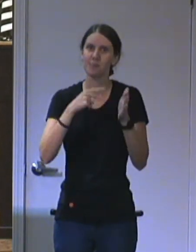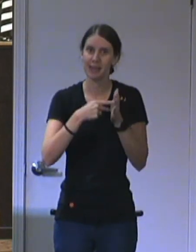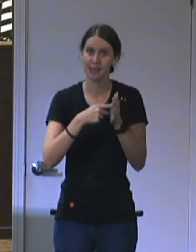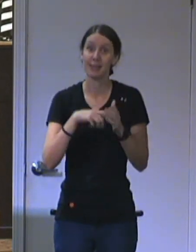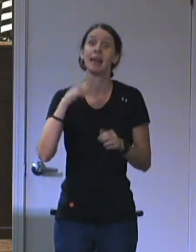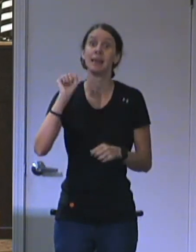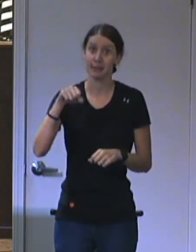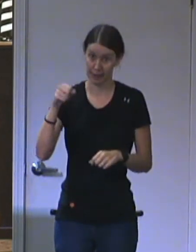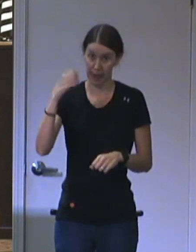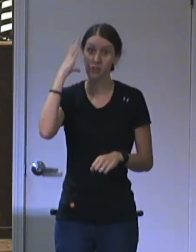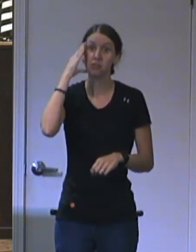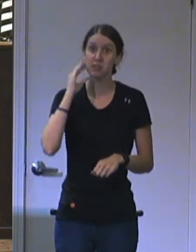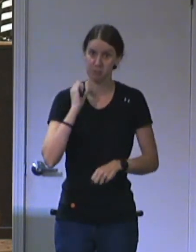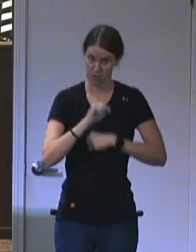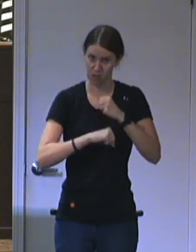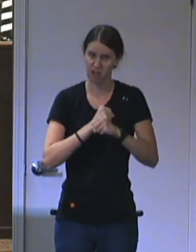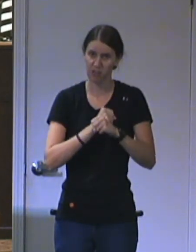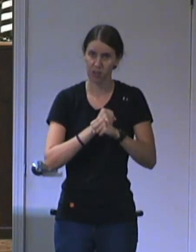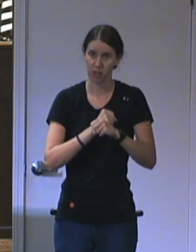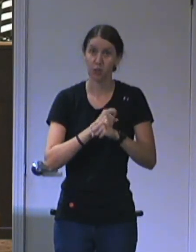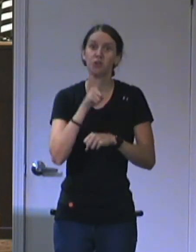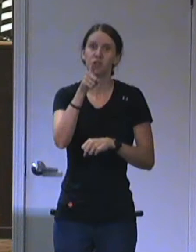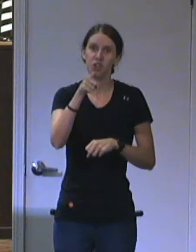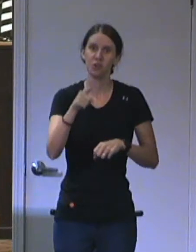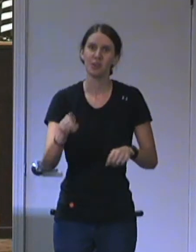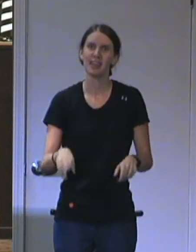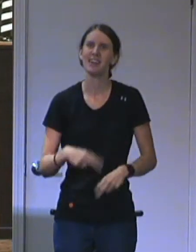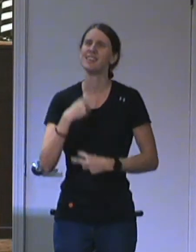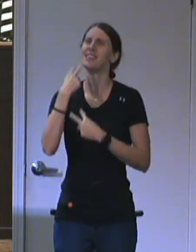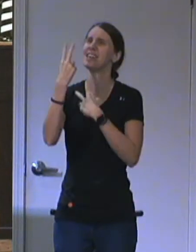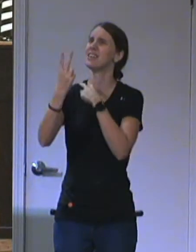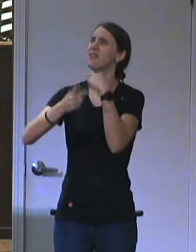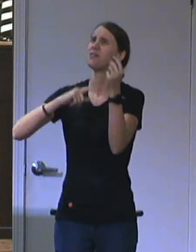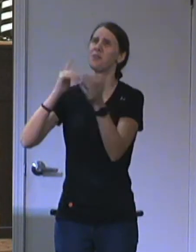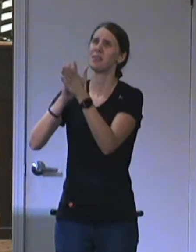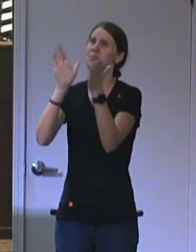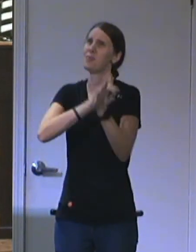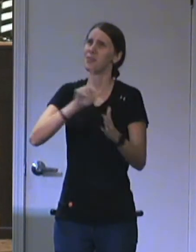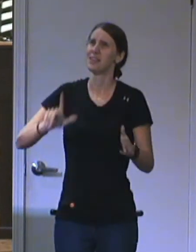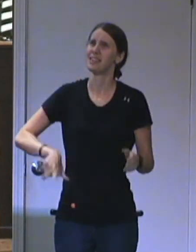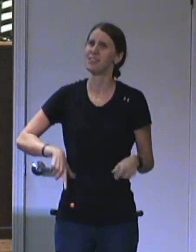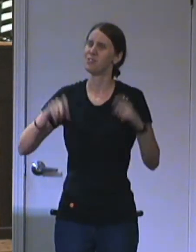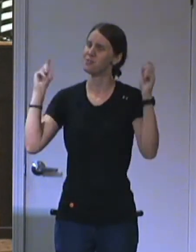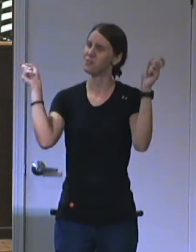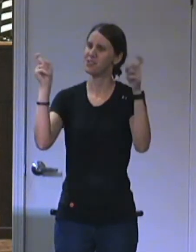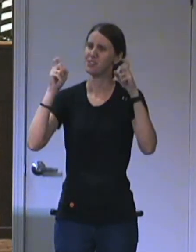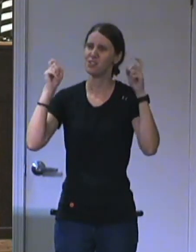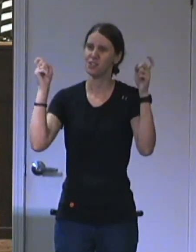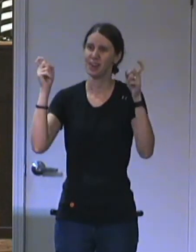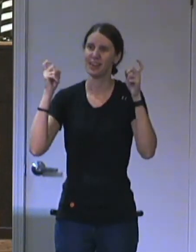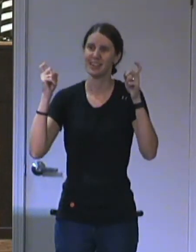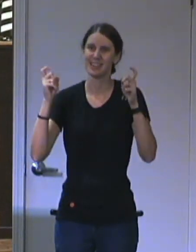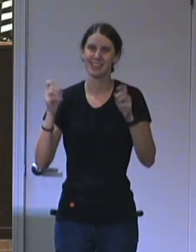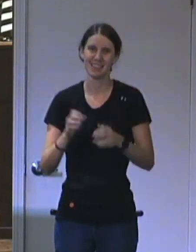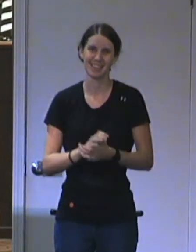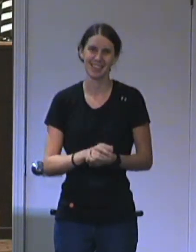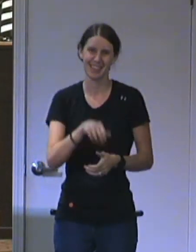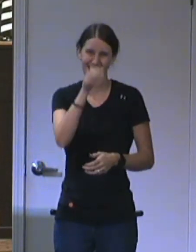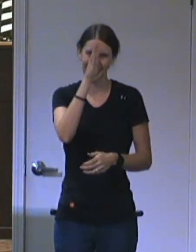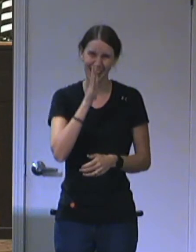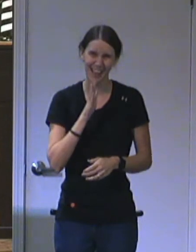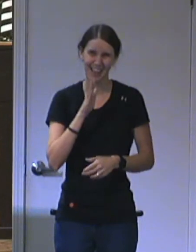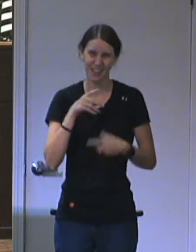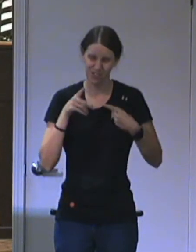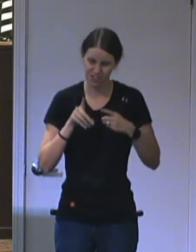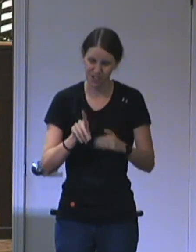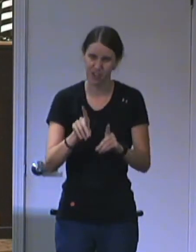can lift up your voice and praise to the Lord, rejoice, even, you know, just celebrate God